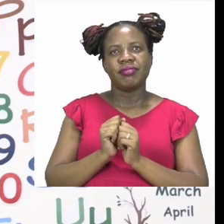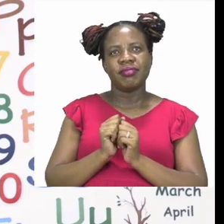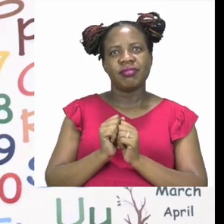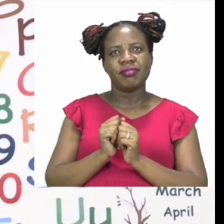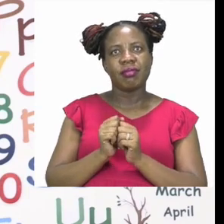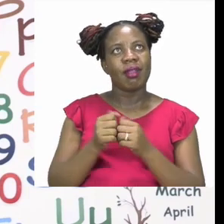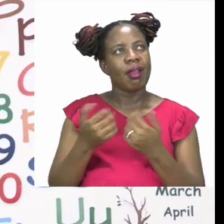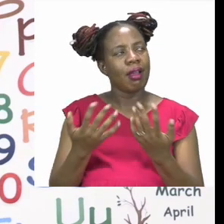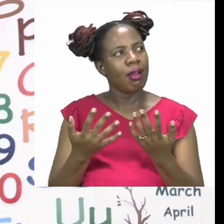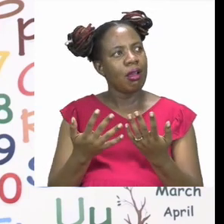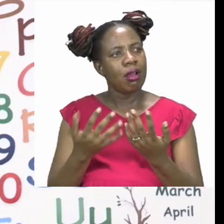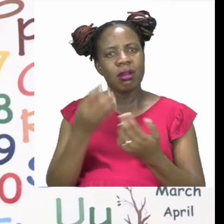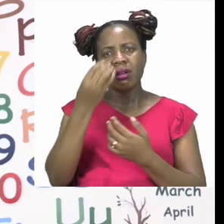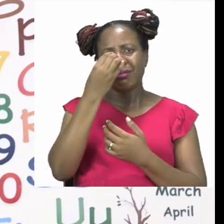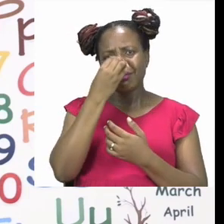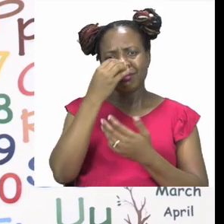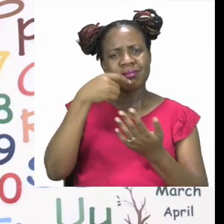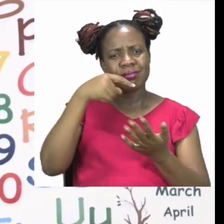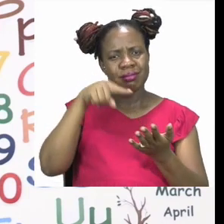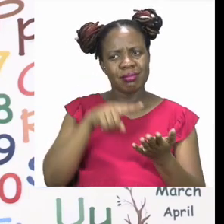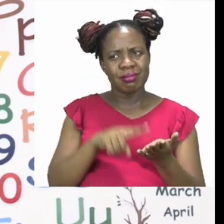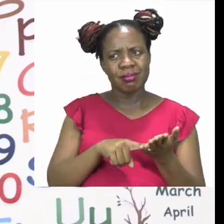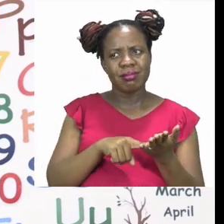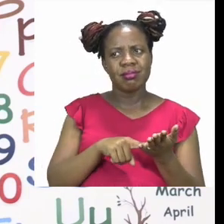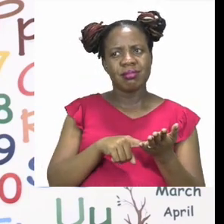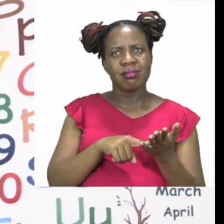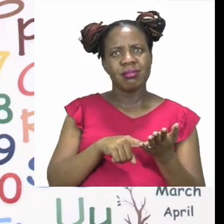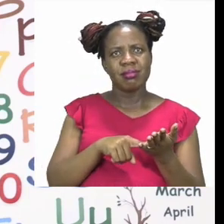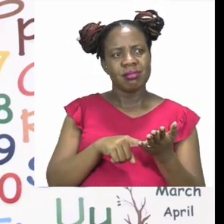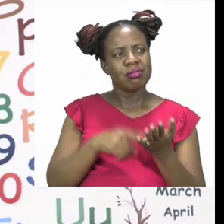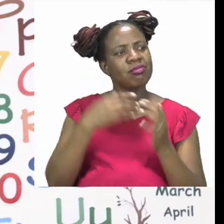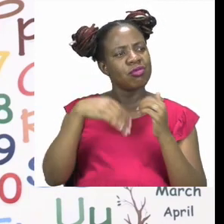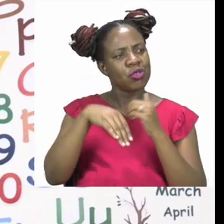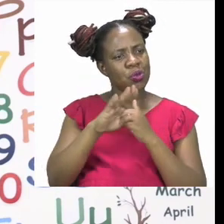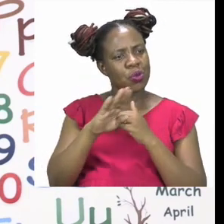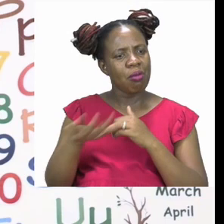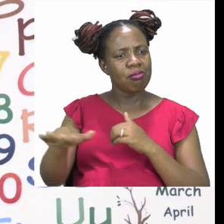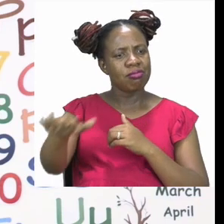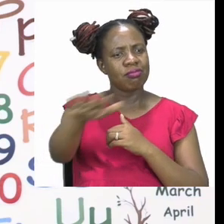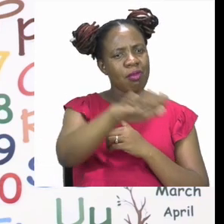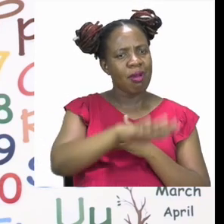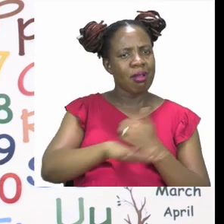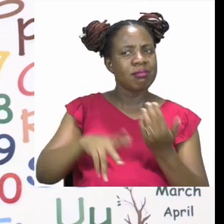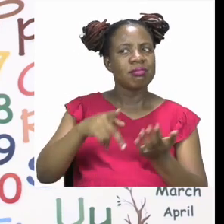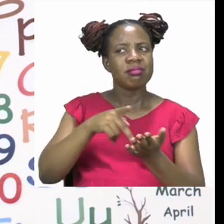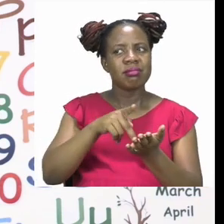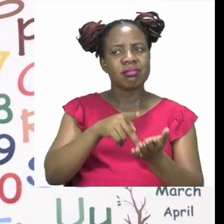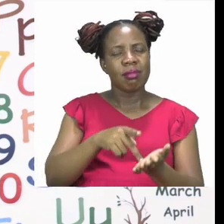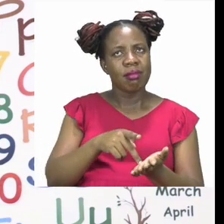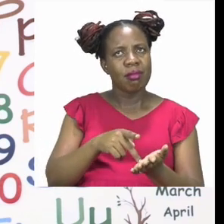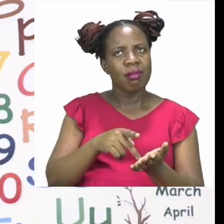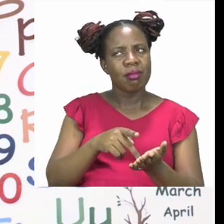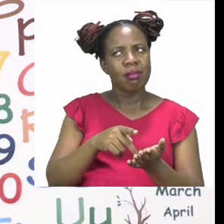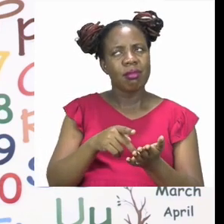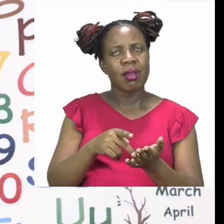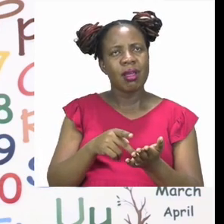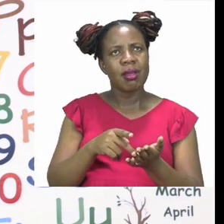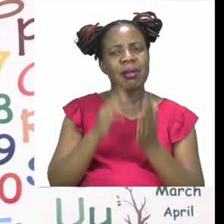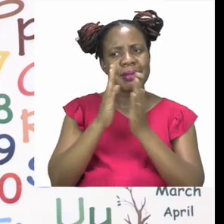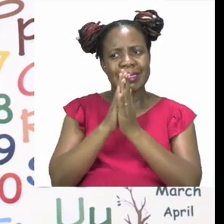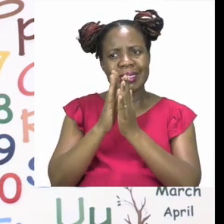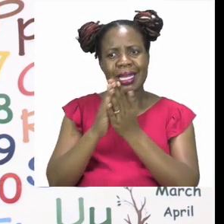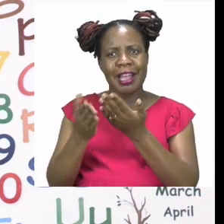everyone? Zoshi promised me that we could go to the park today. So, can you help me call